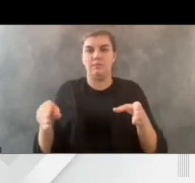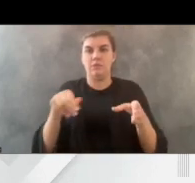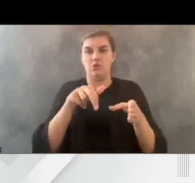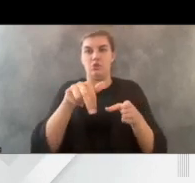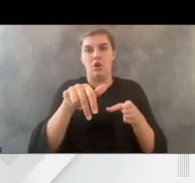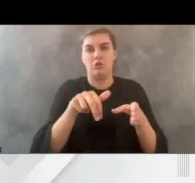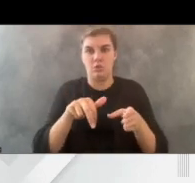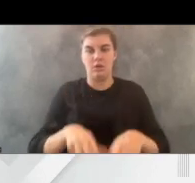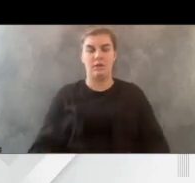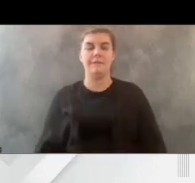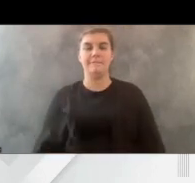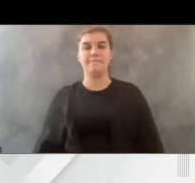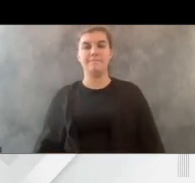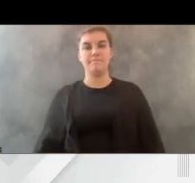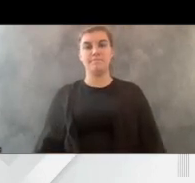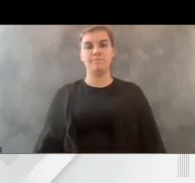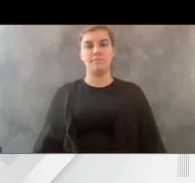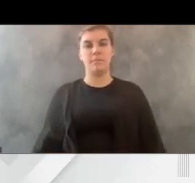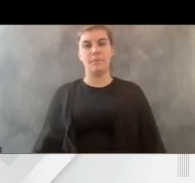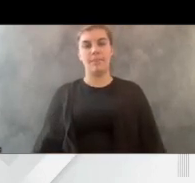R302.5.